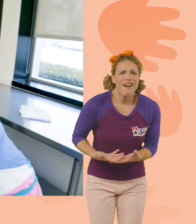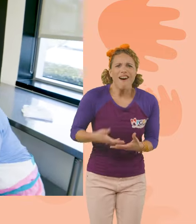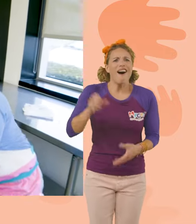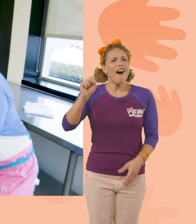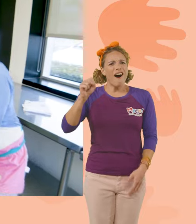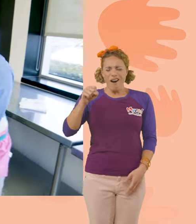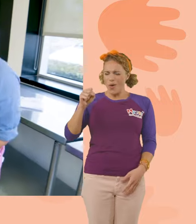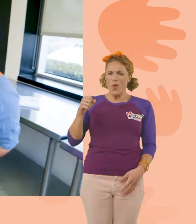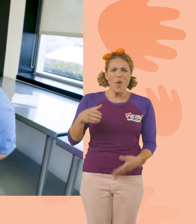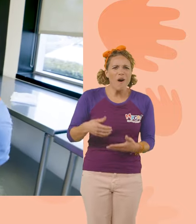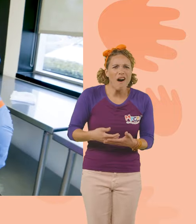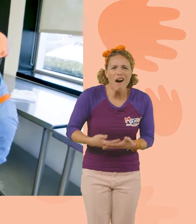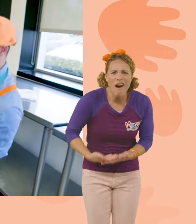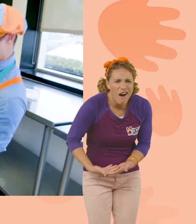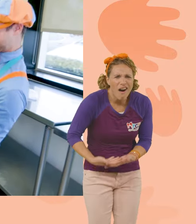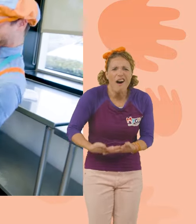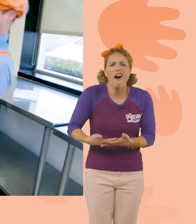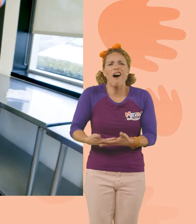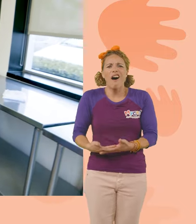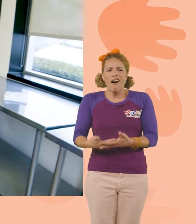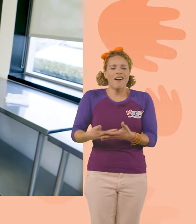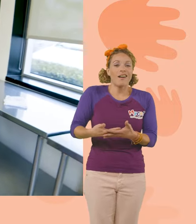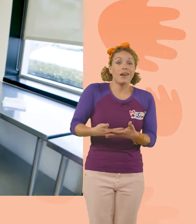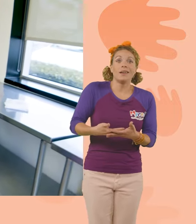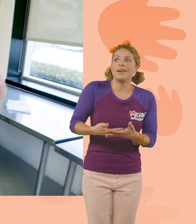heavy. Whoa! Whoa!